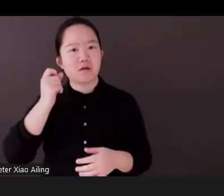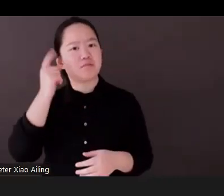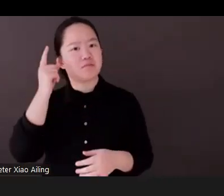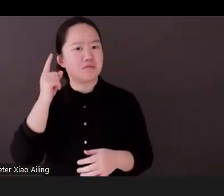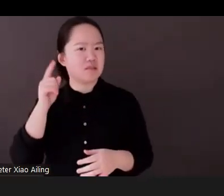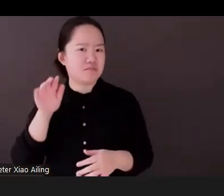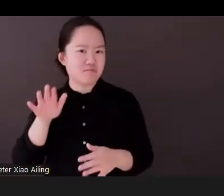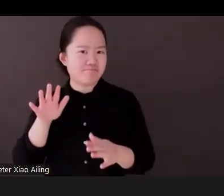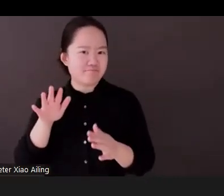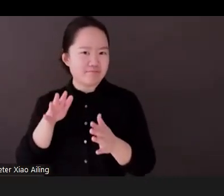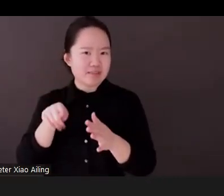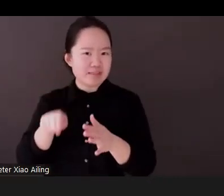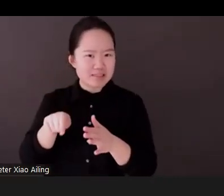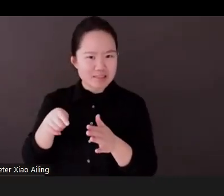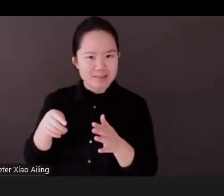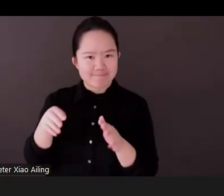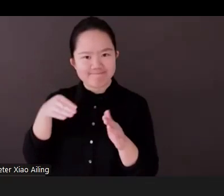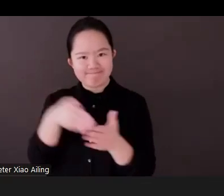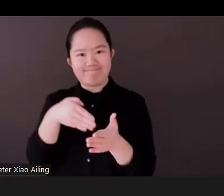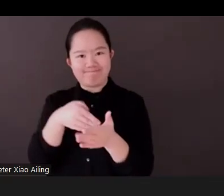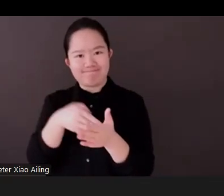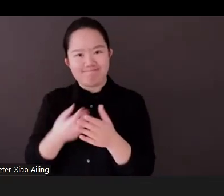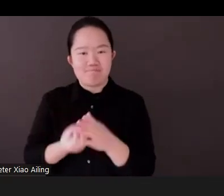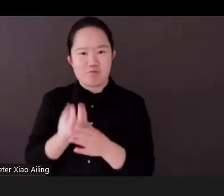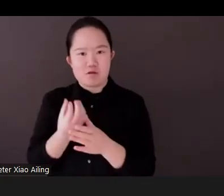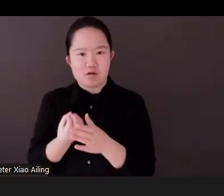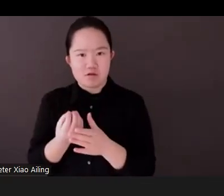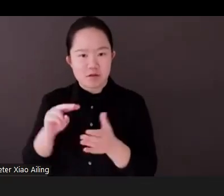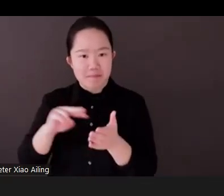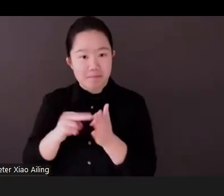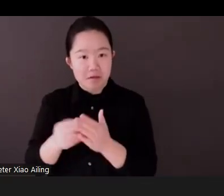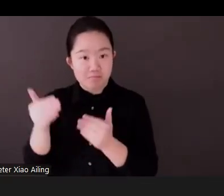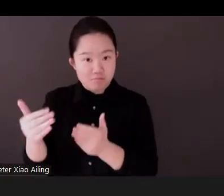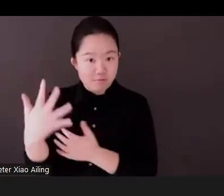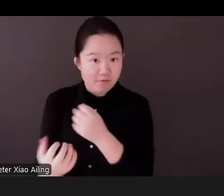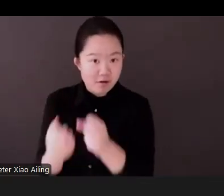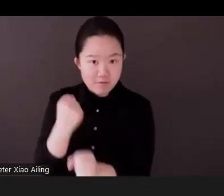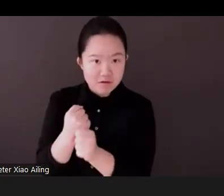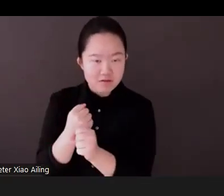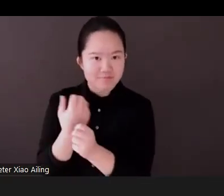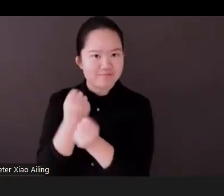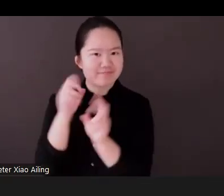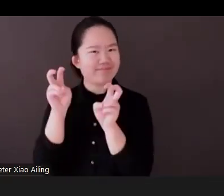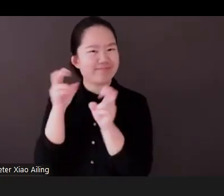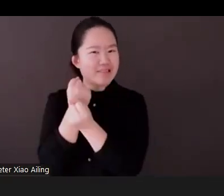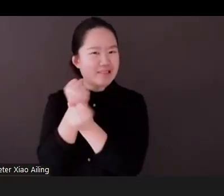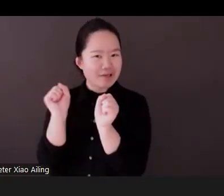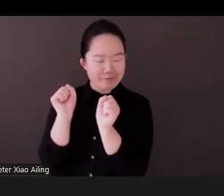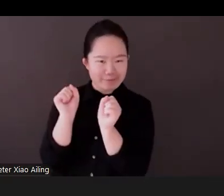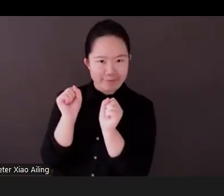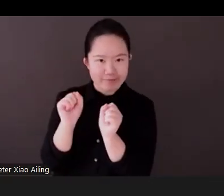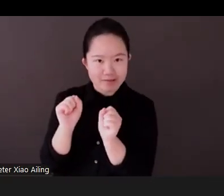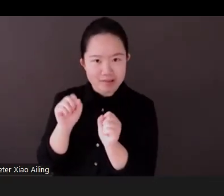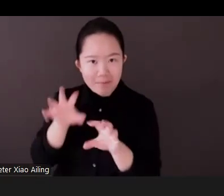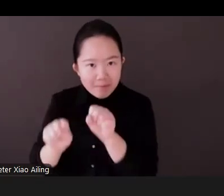Well, I think this is something that our supervision is happens only after the service has